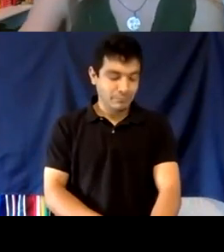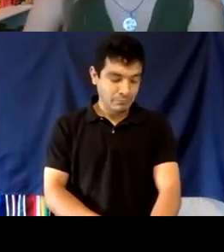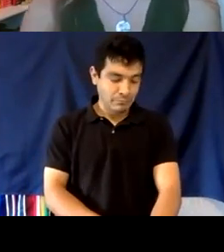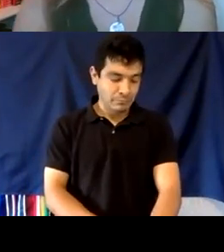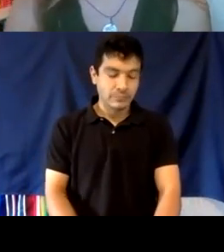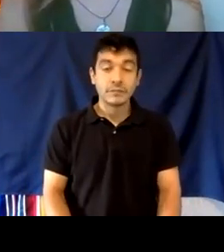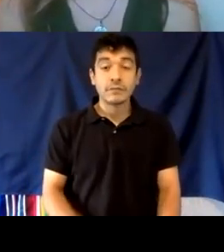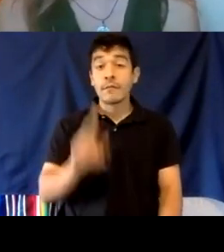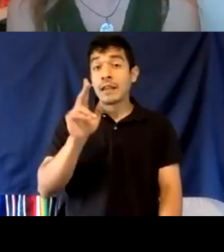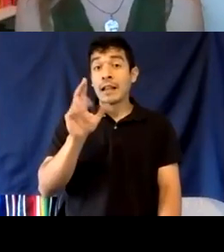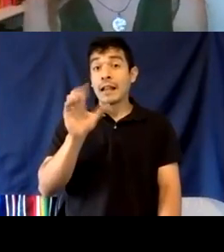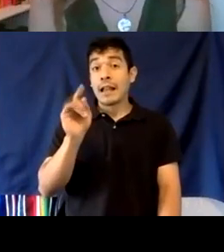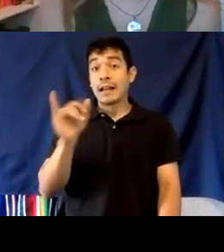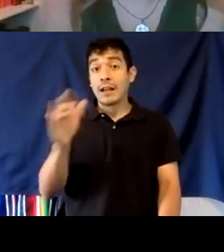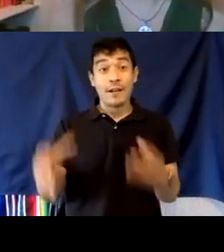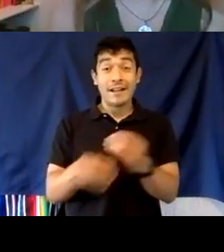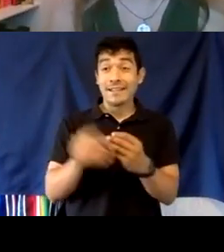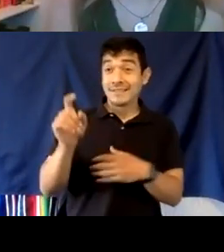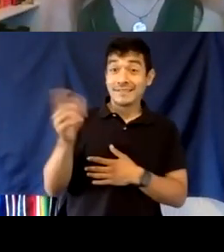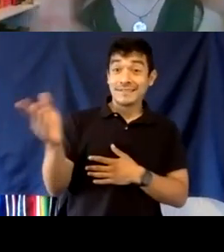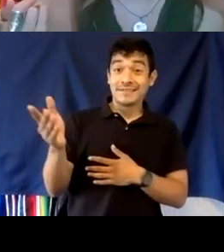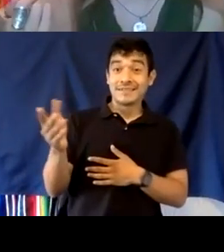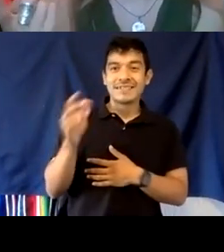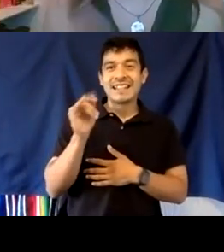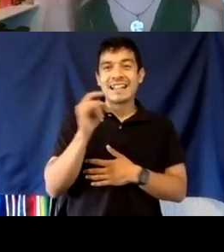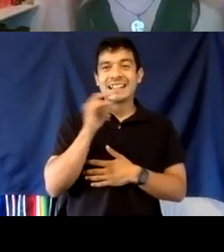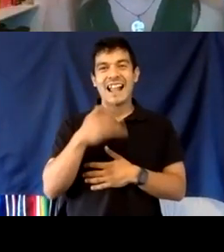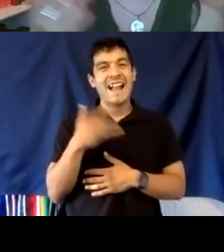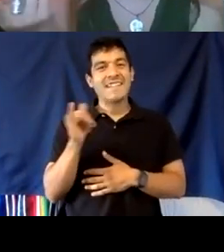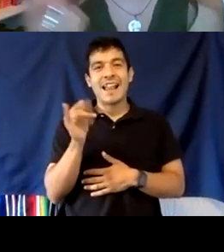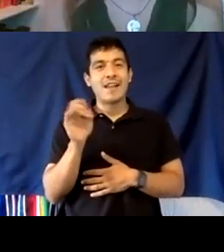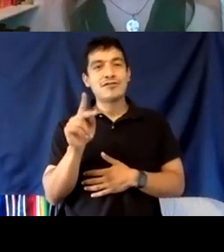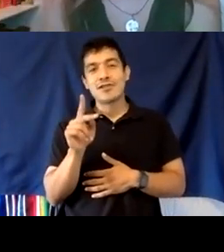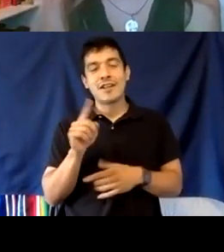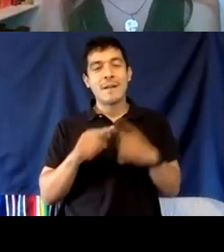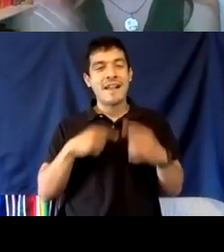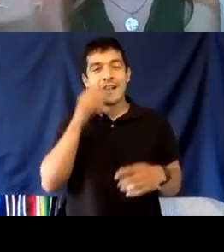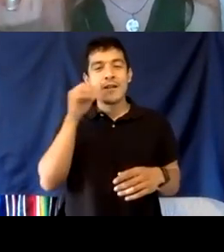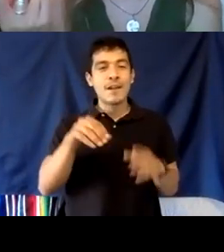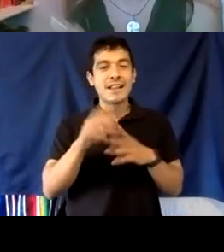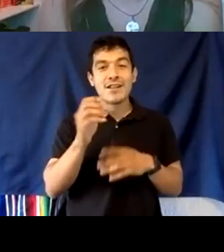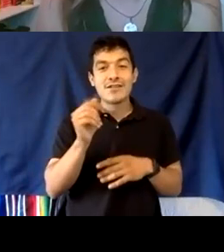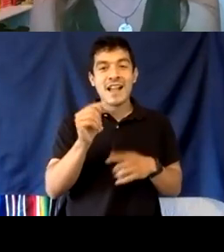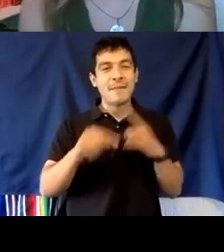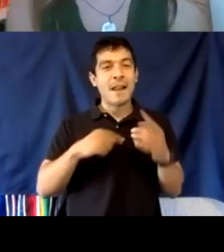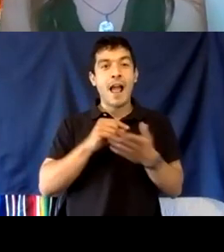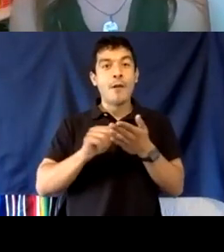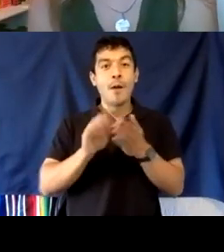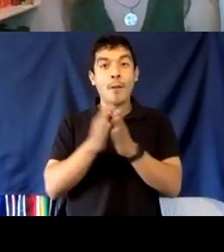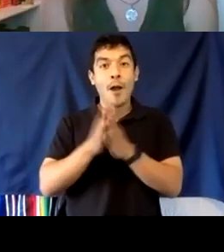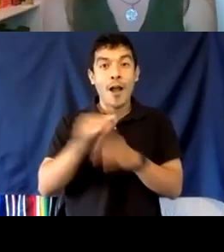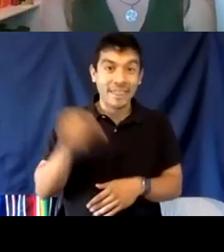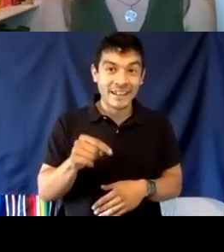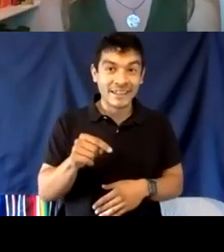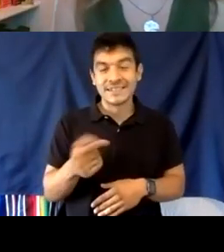Caty, you want to add to this one? Well, I feel like a jerk, but I just put in the chat that I wrote a book on this.